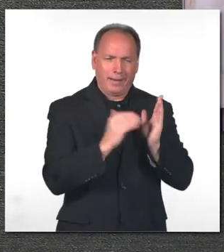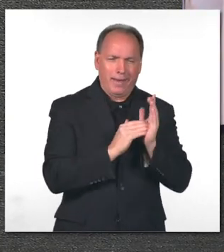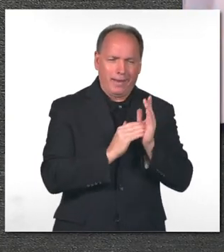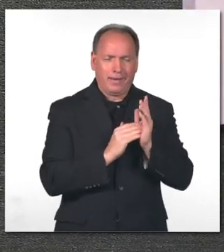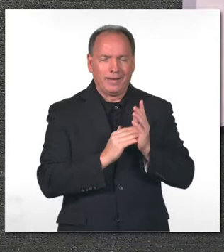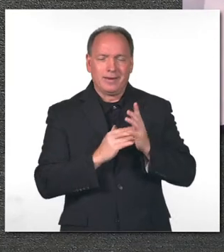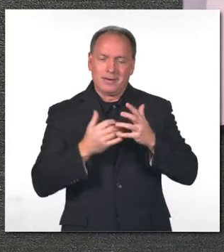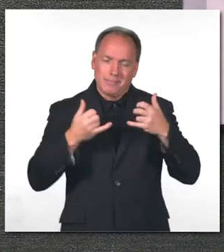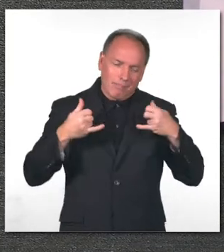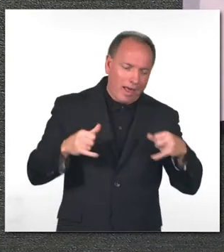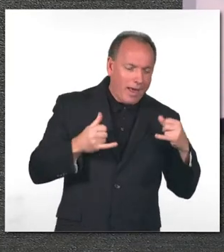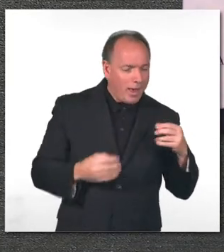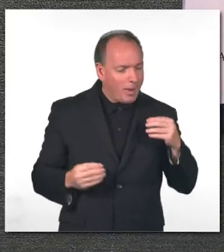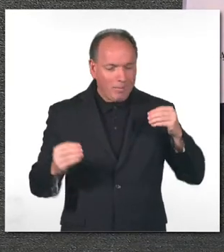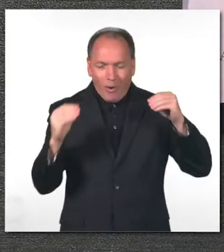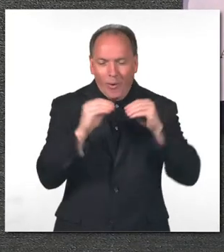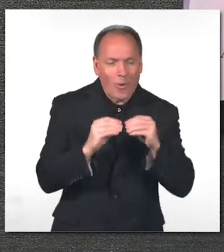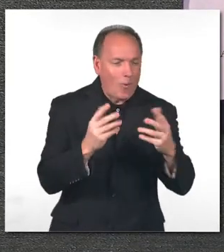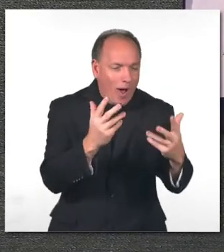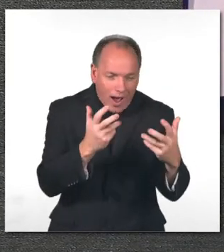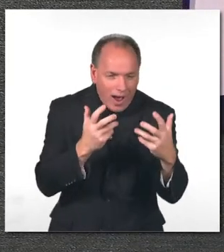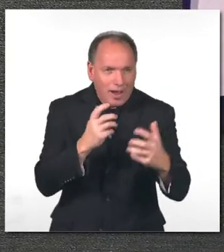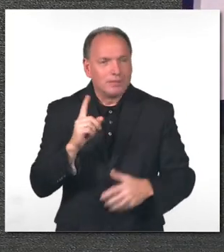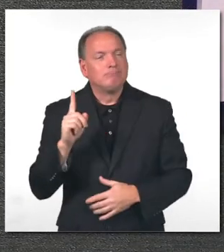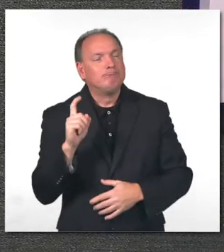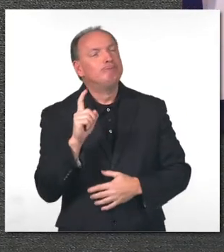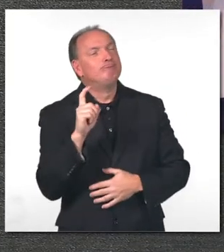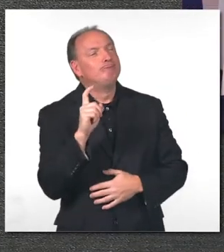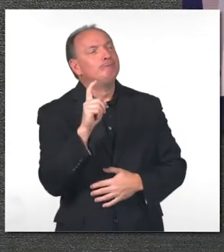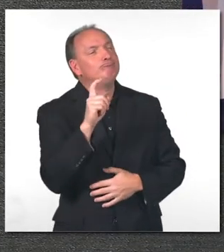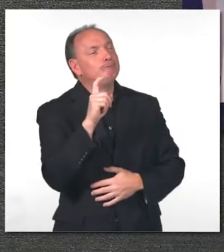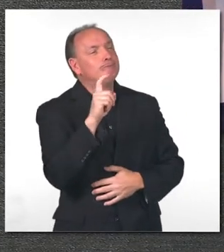And back up the hill we went.